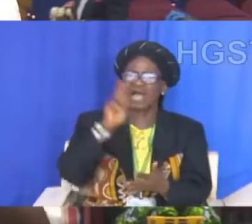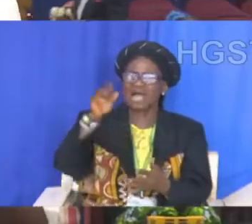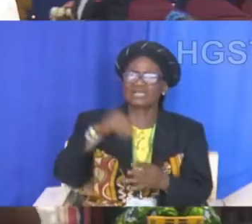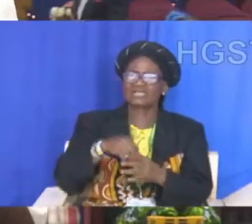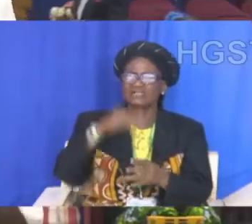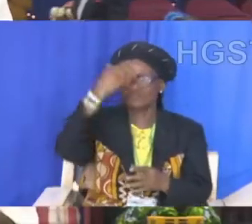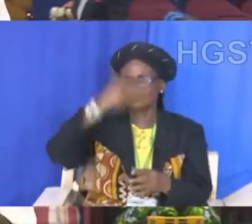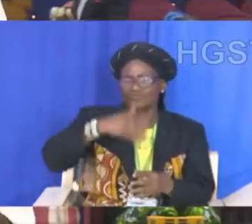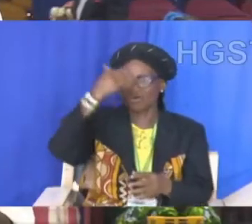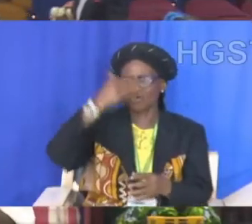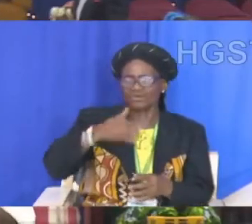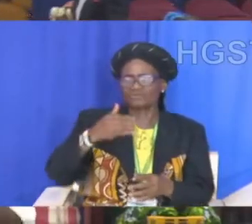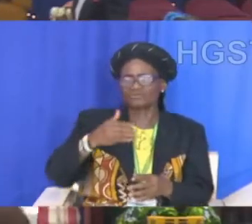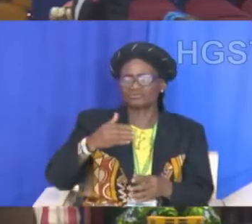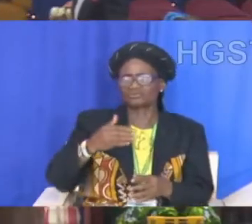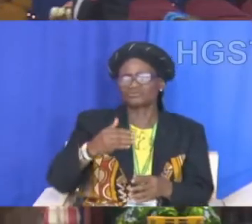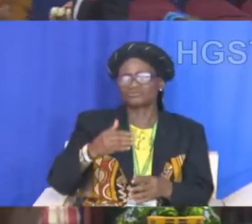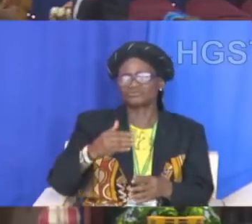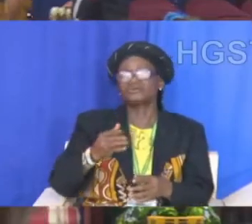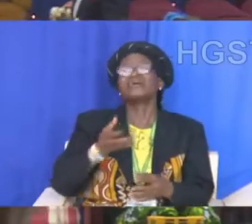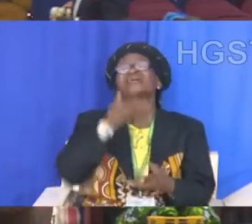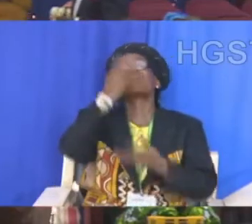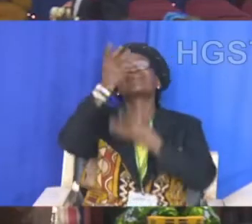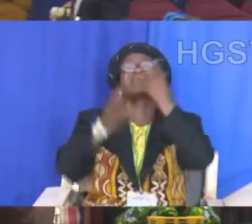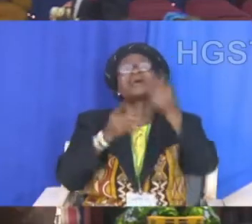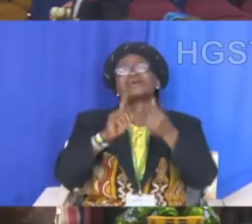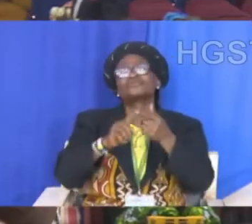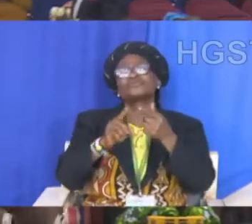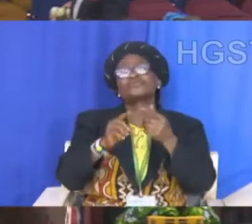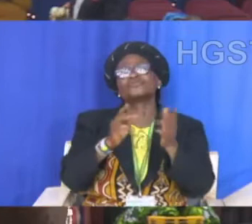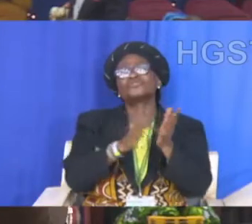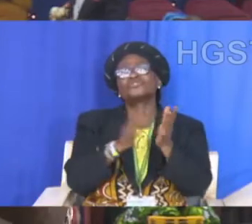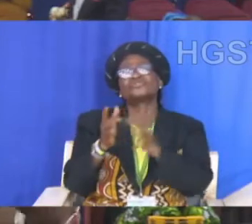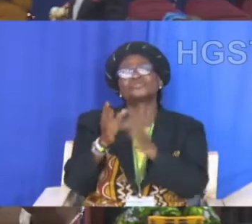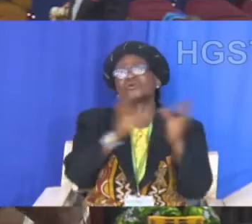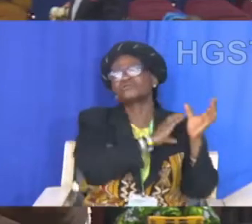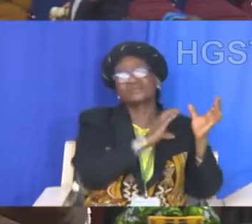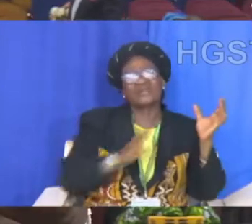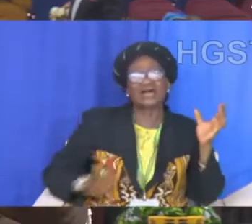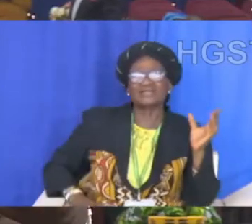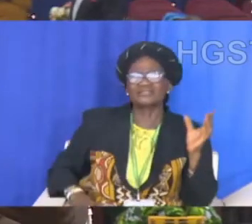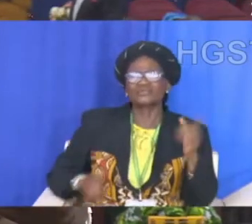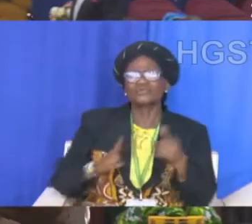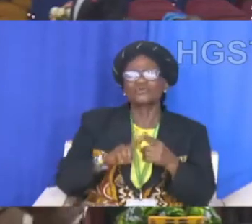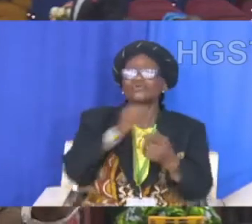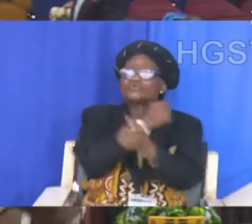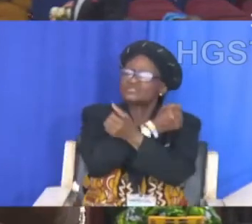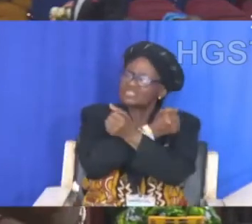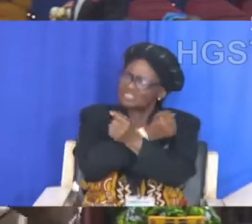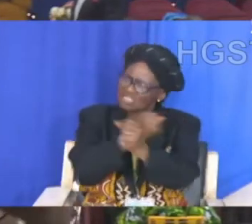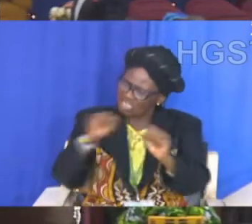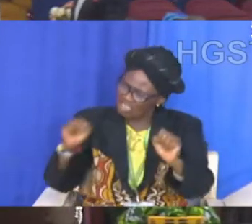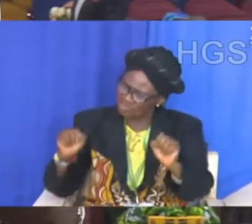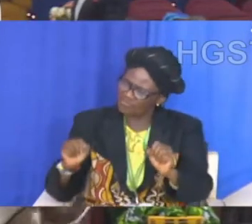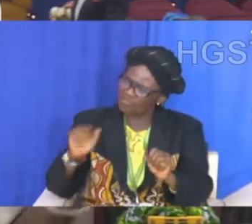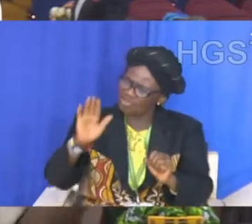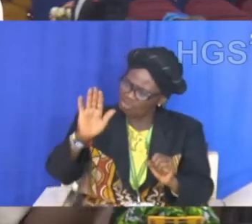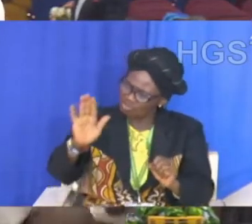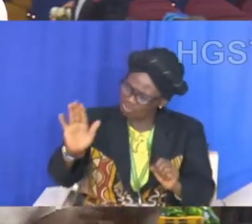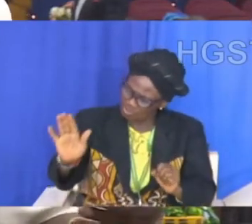me. Save my soul. I want to become a member of your family. Please,